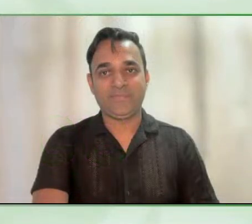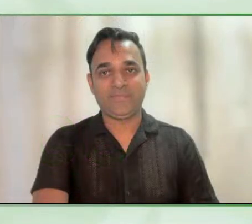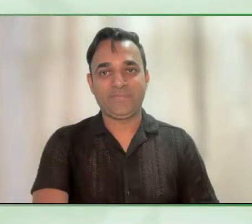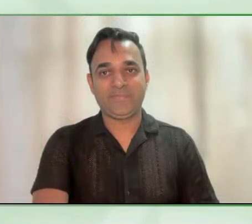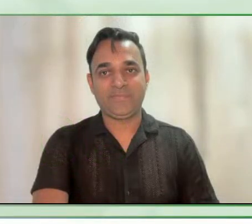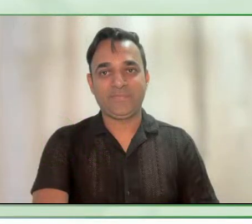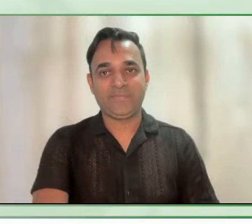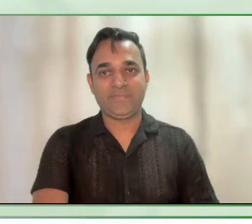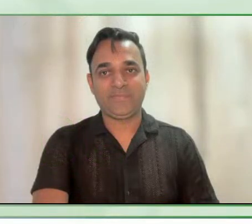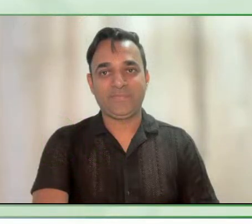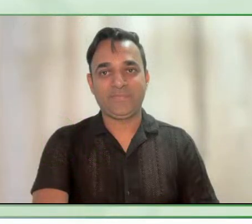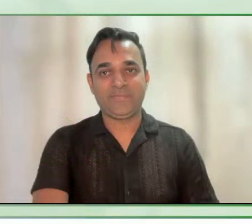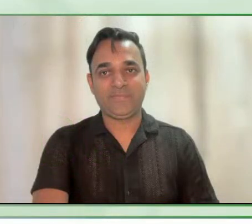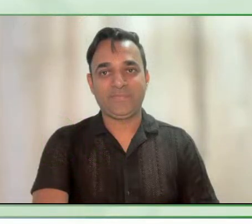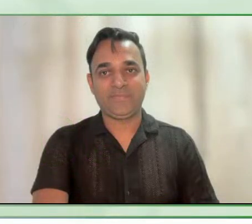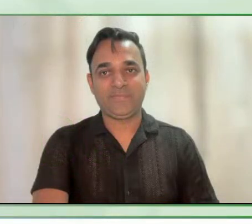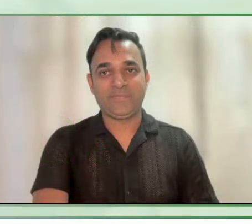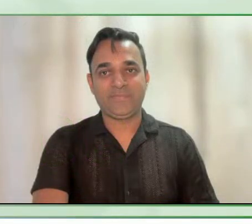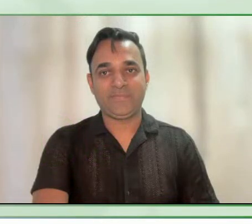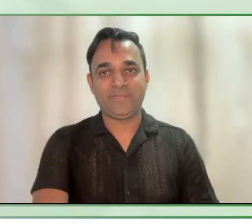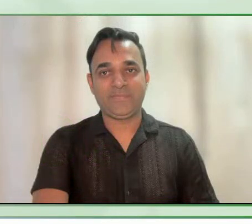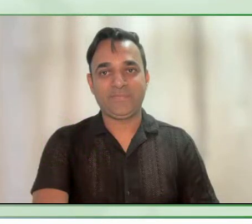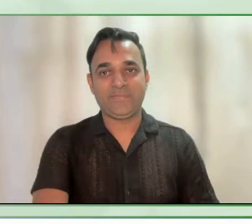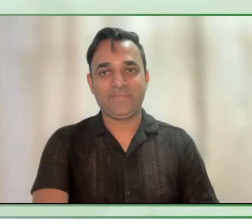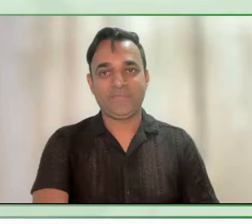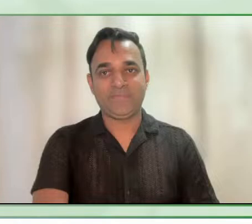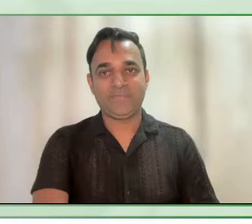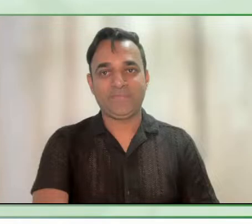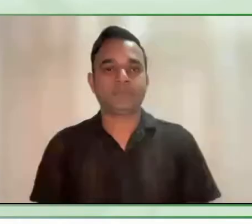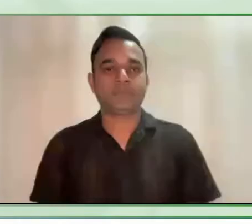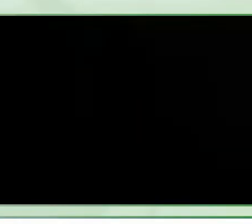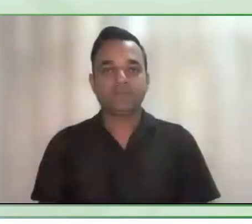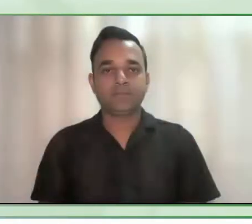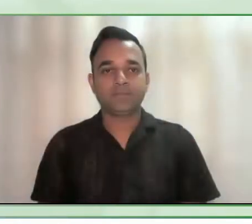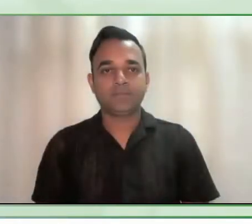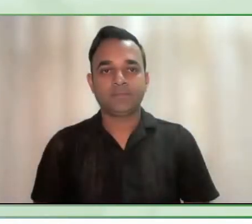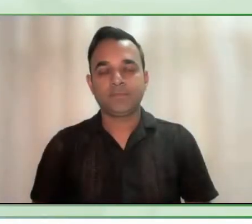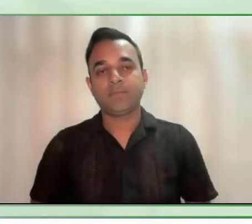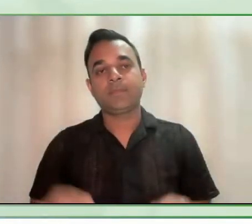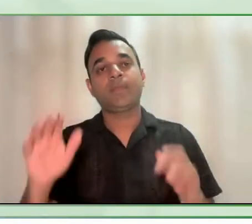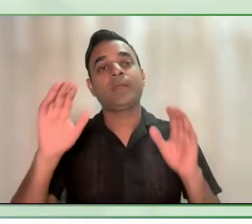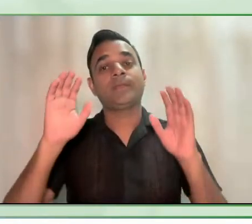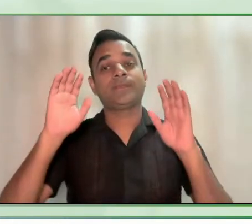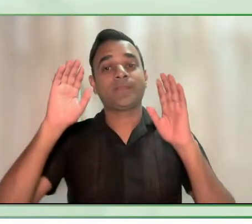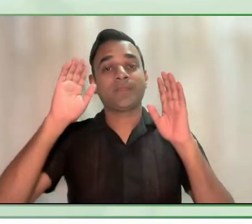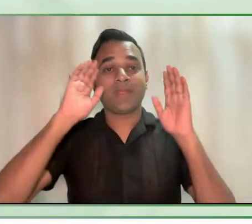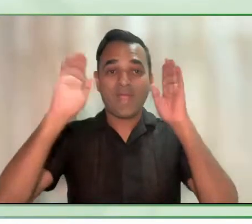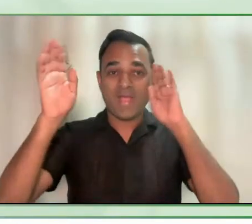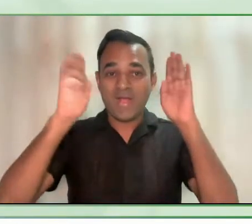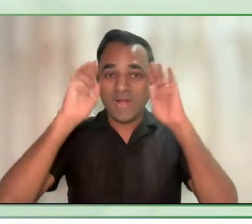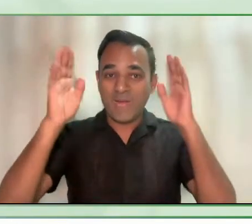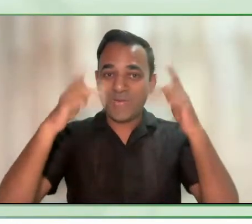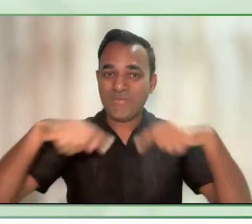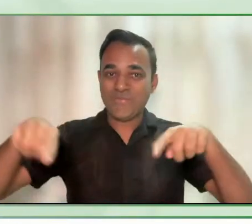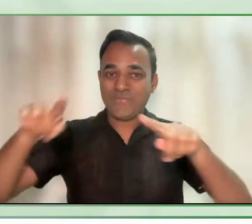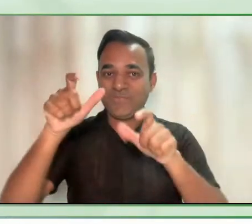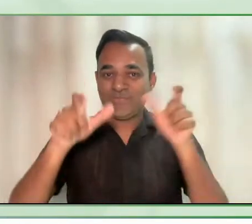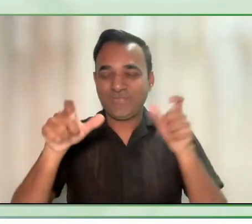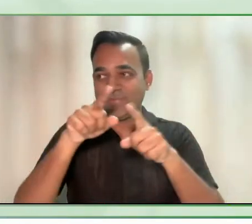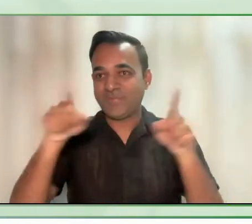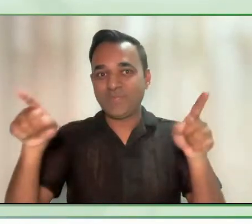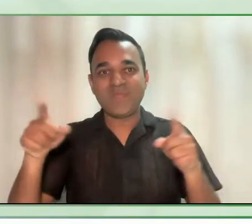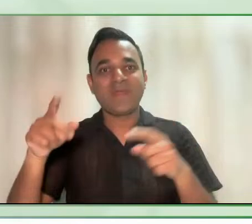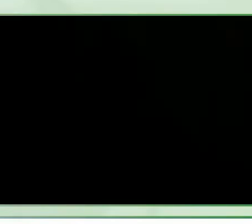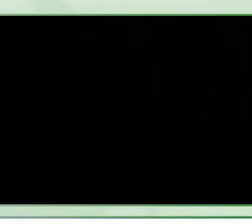Yes, hello everybody here at the Vienna UN Center and outside digitally. I